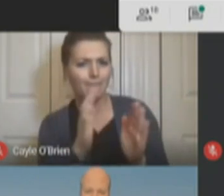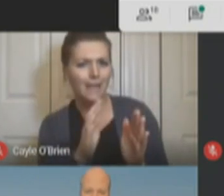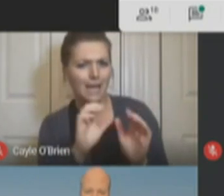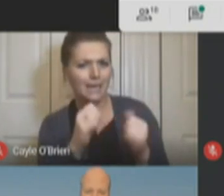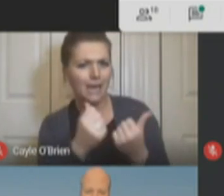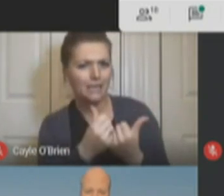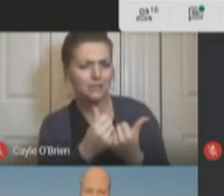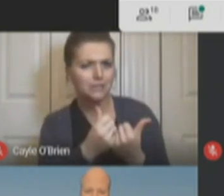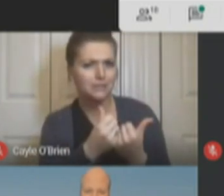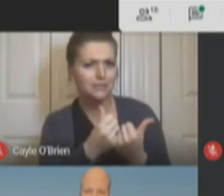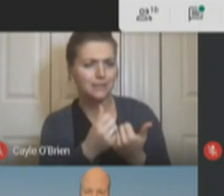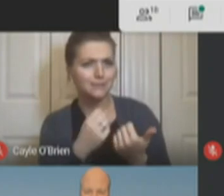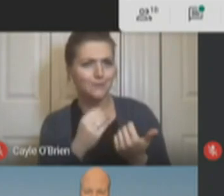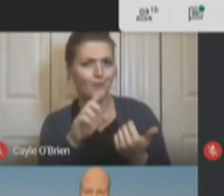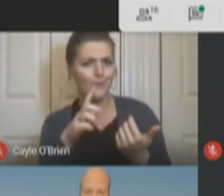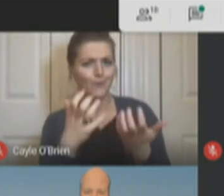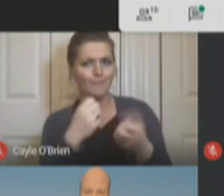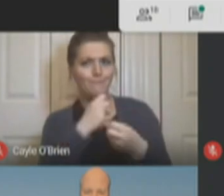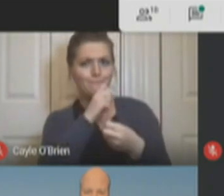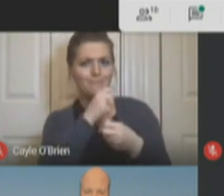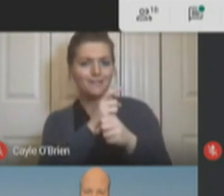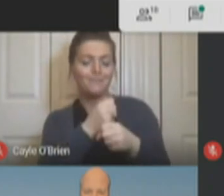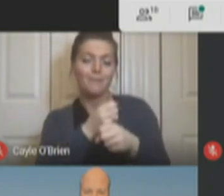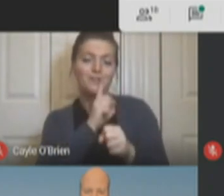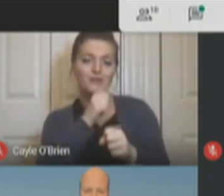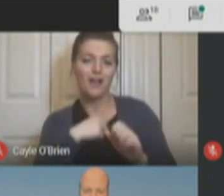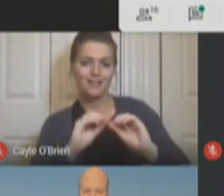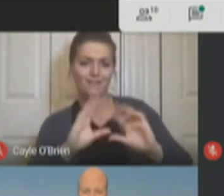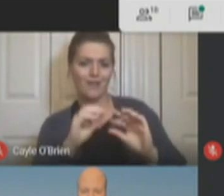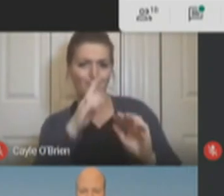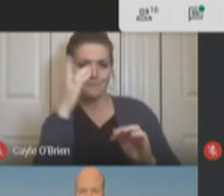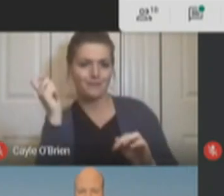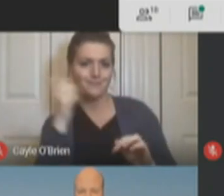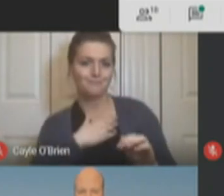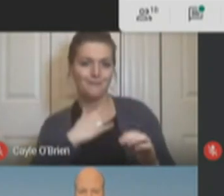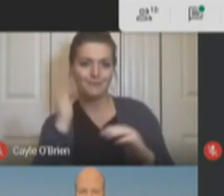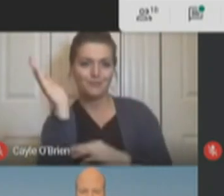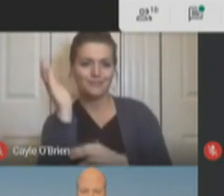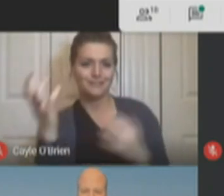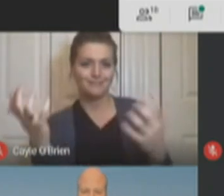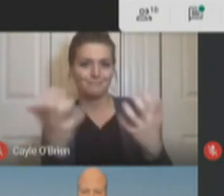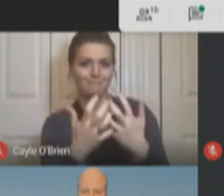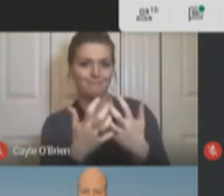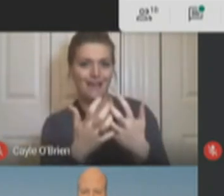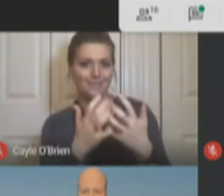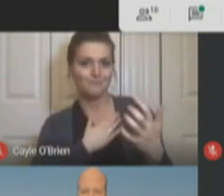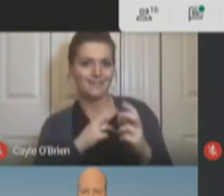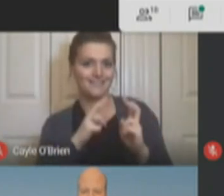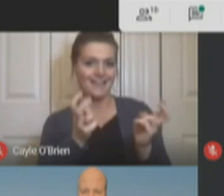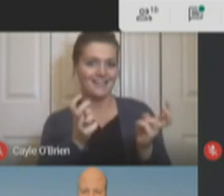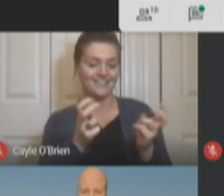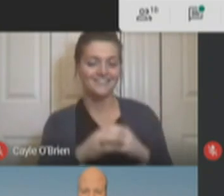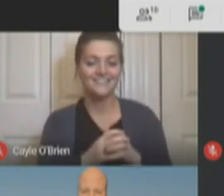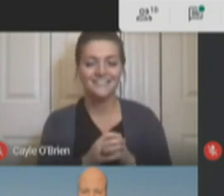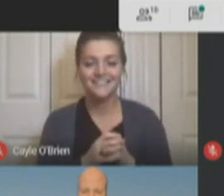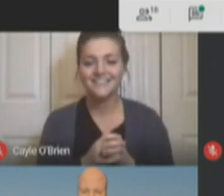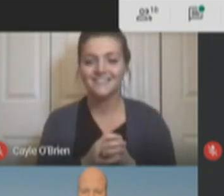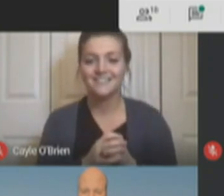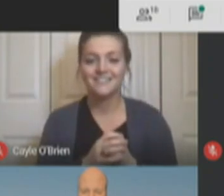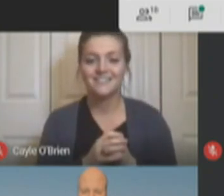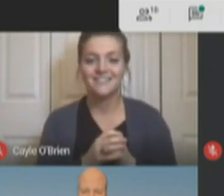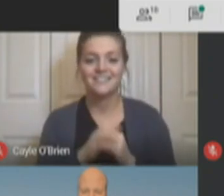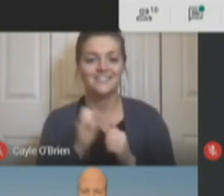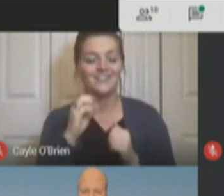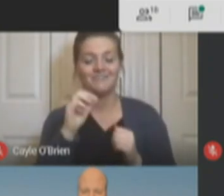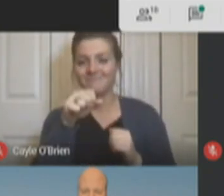about to give, so I want to make sure to clarify that. And I'm sure Commissioner Martinez is probably like, who the heck is this? He does not work with the Public